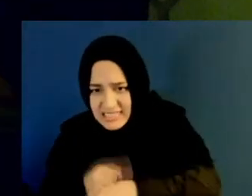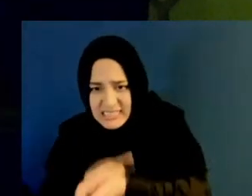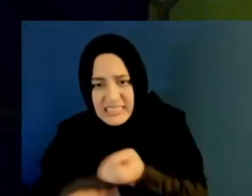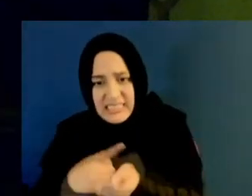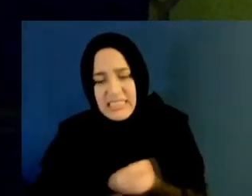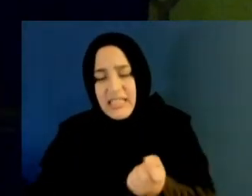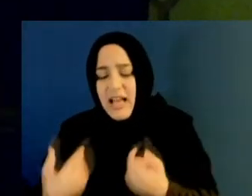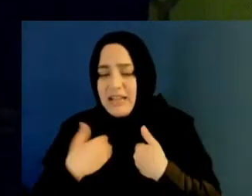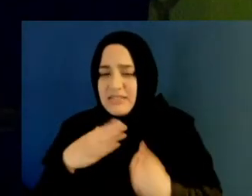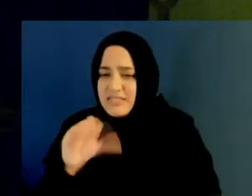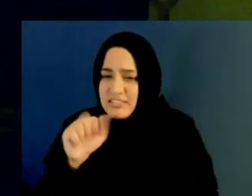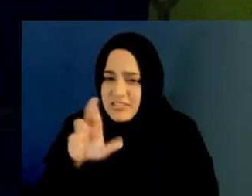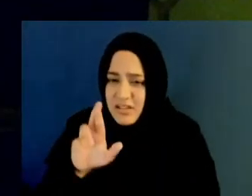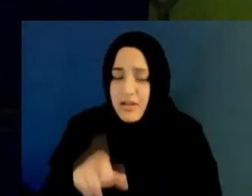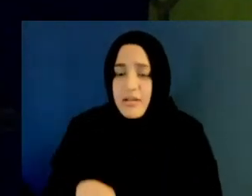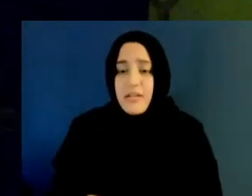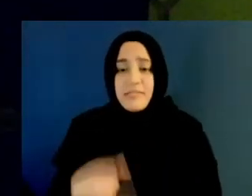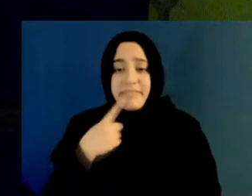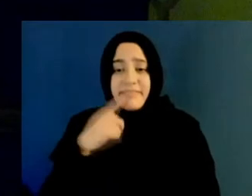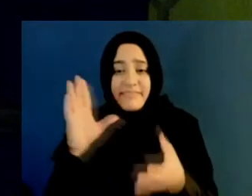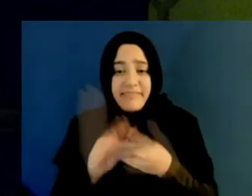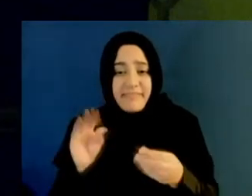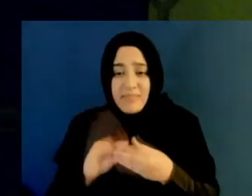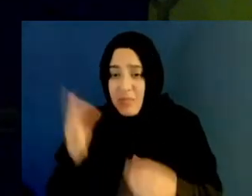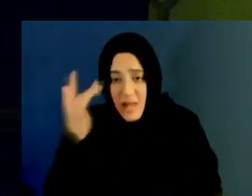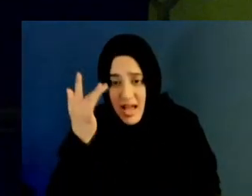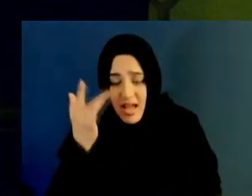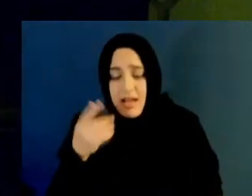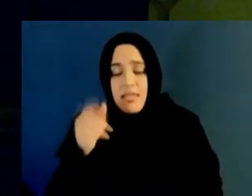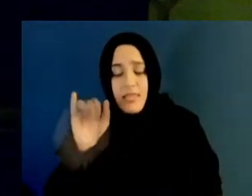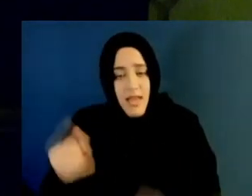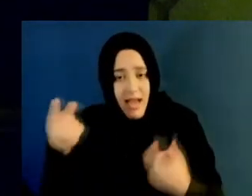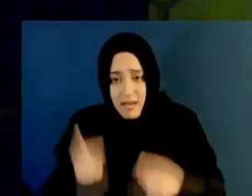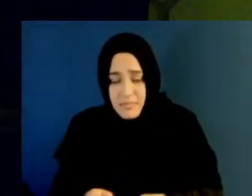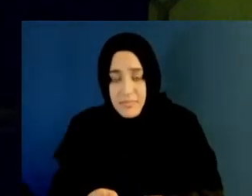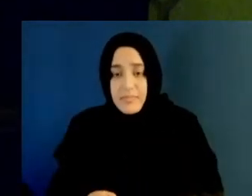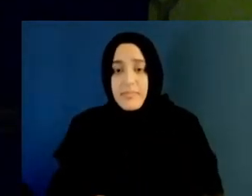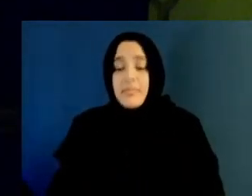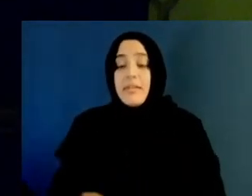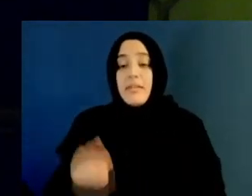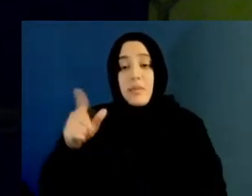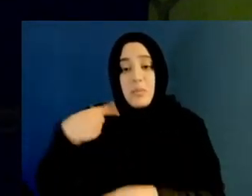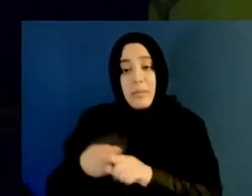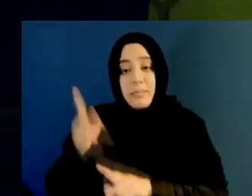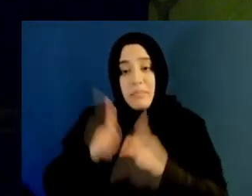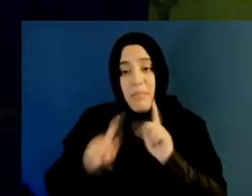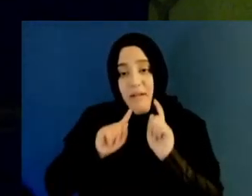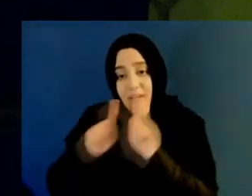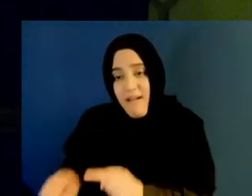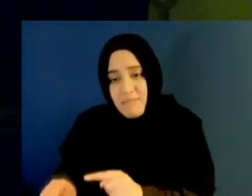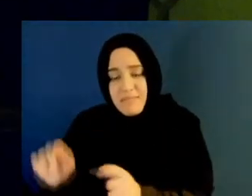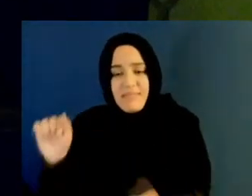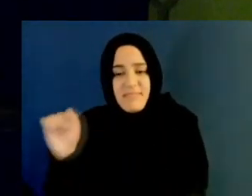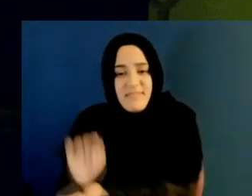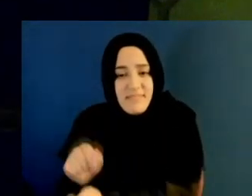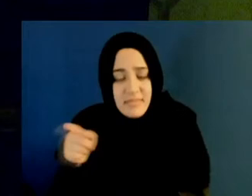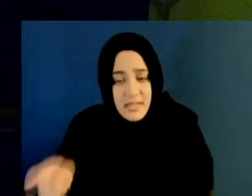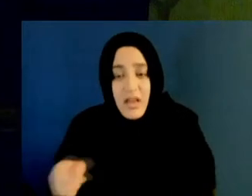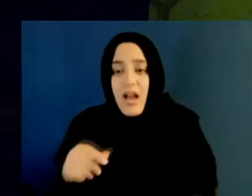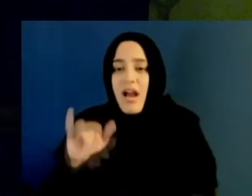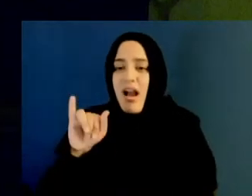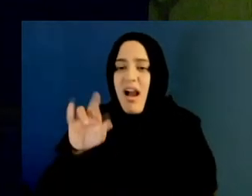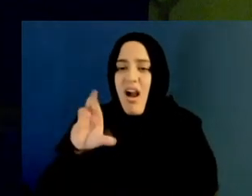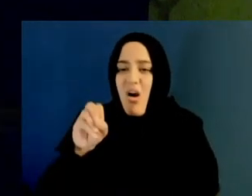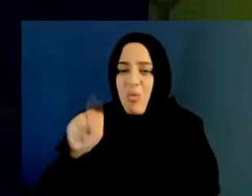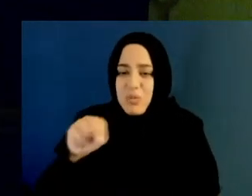Abideen, they tied his feet around the ankle with iron chains, and they tied his hands